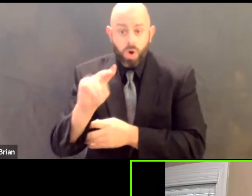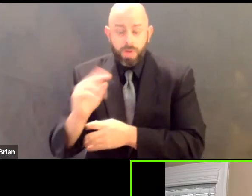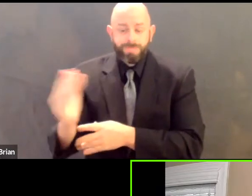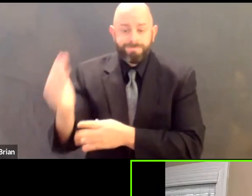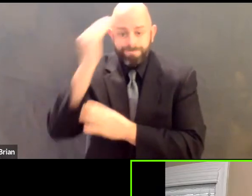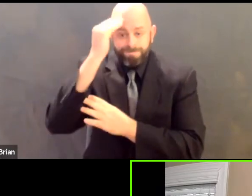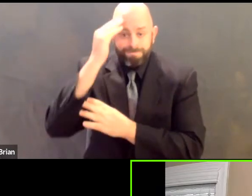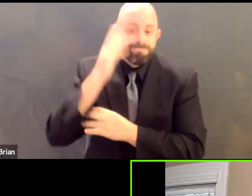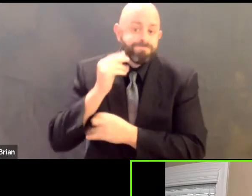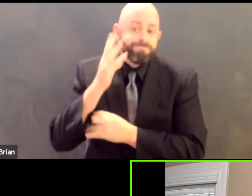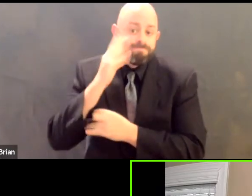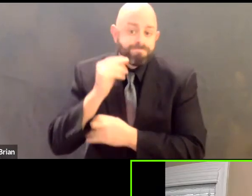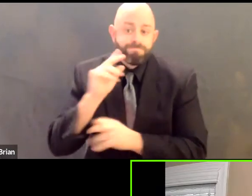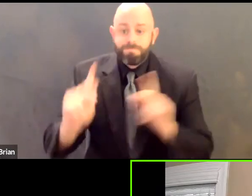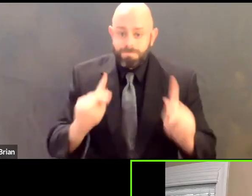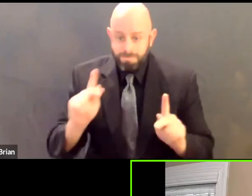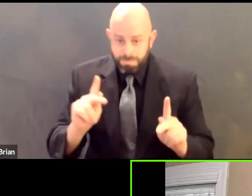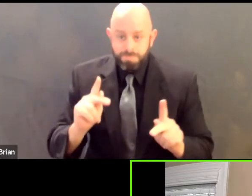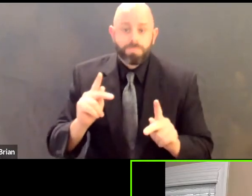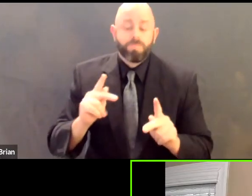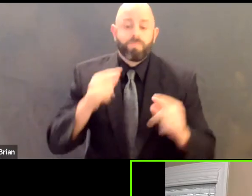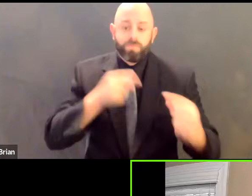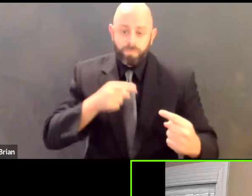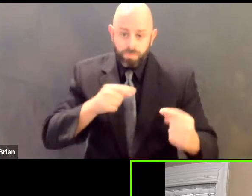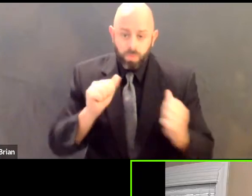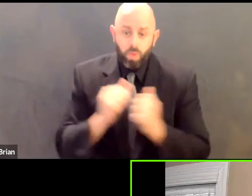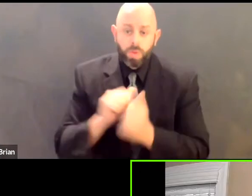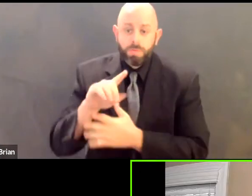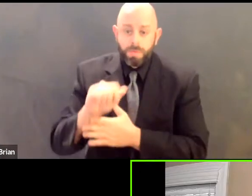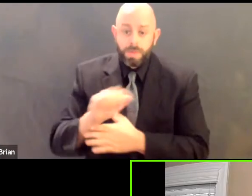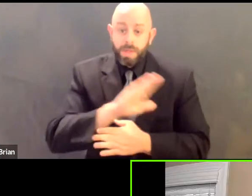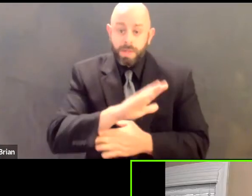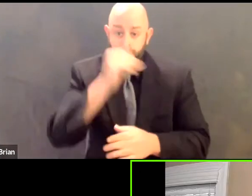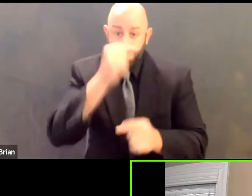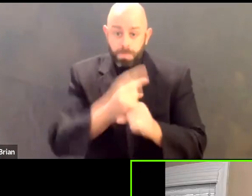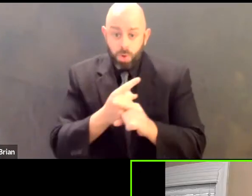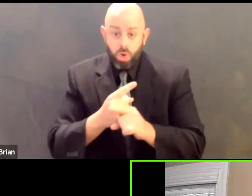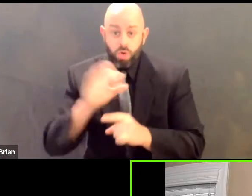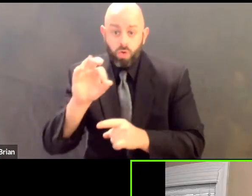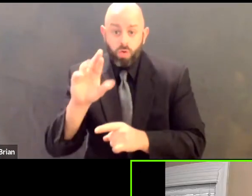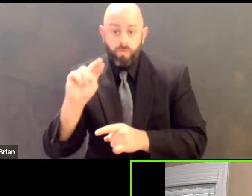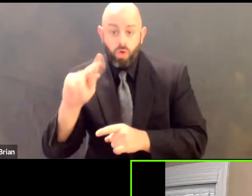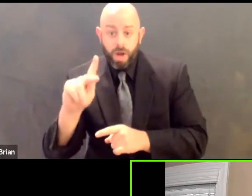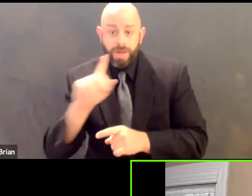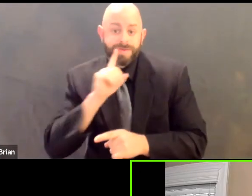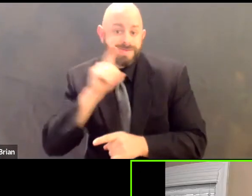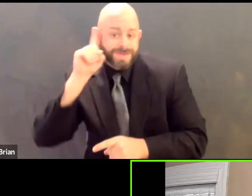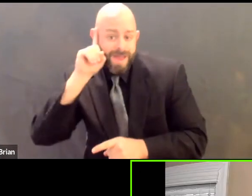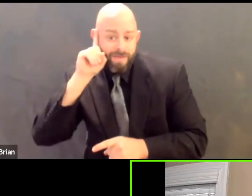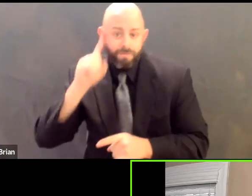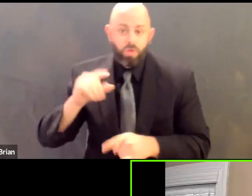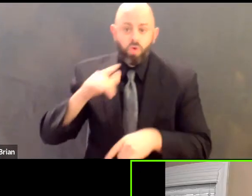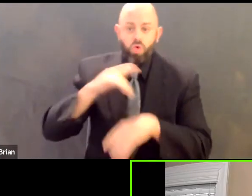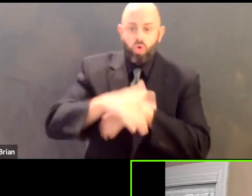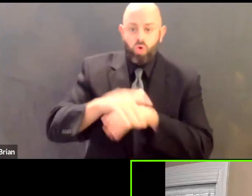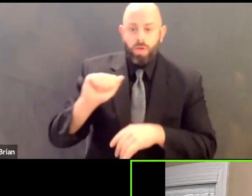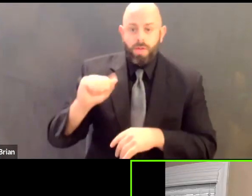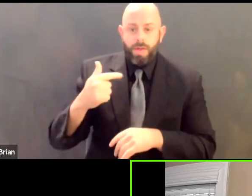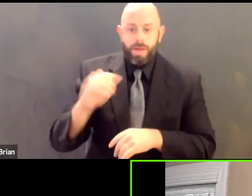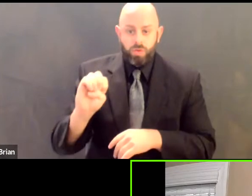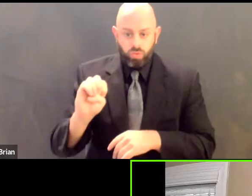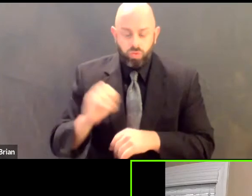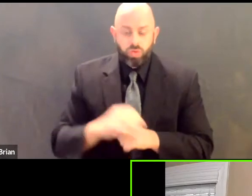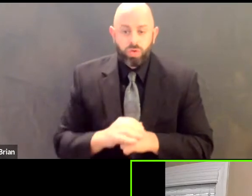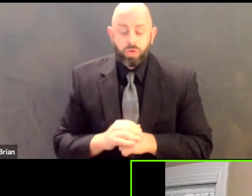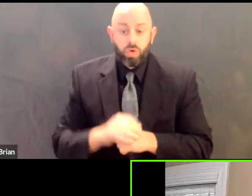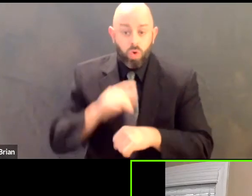people with disabilities from his late brother, Frank, who was deaf from an early age. What emerged from that process would later